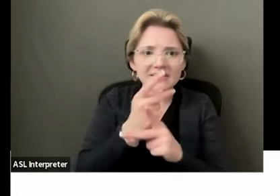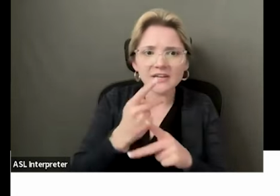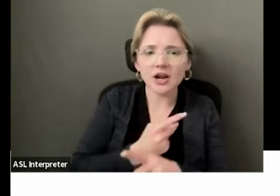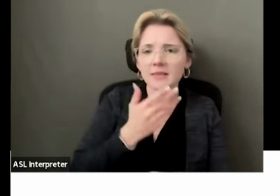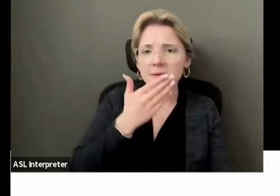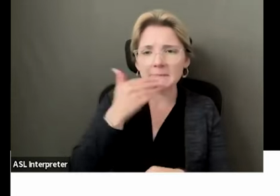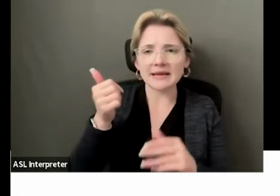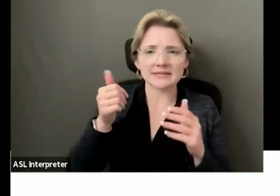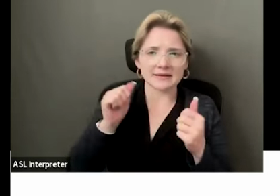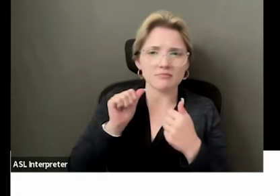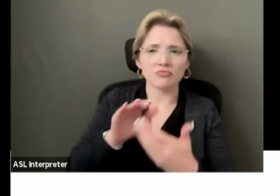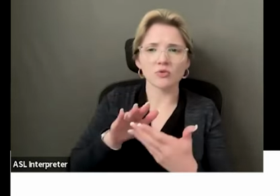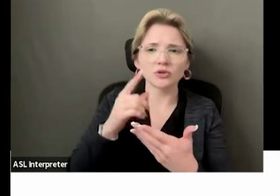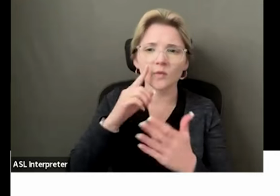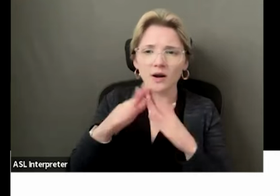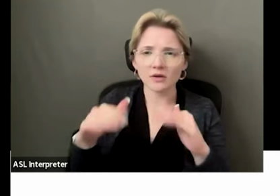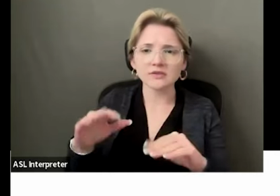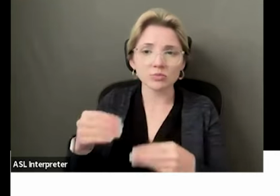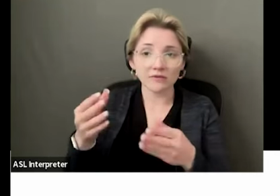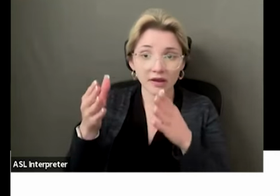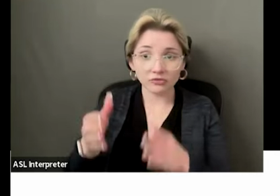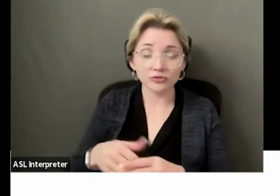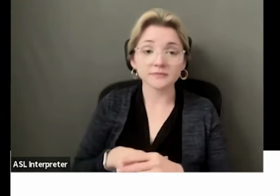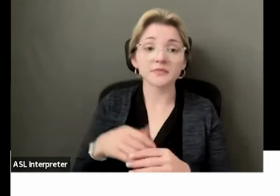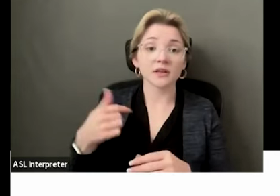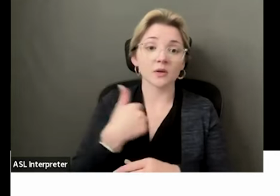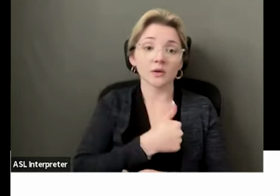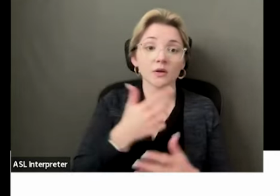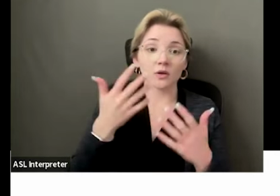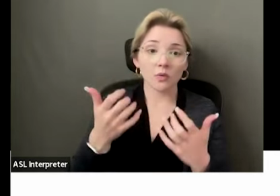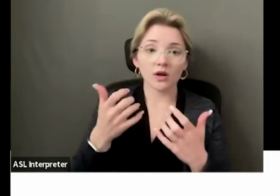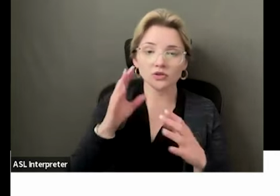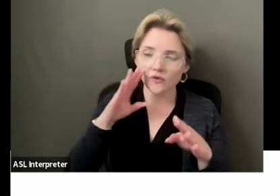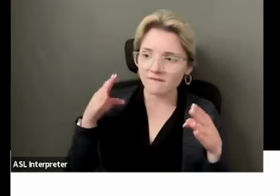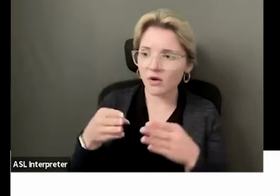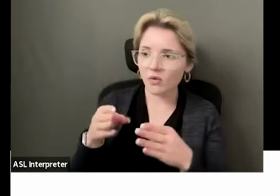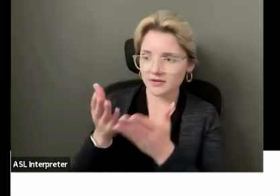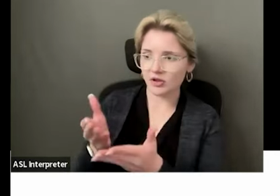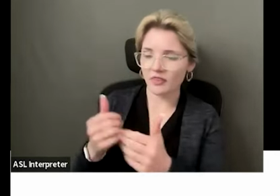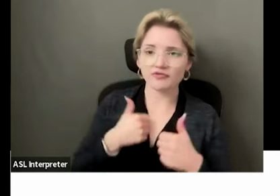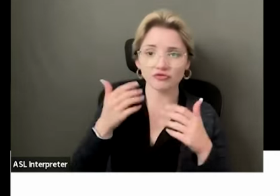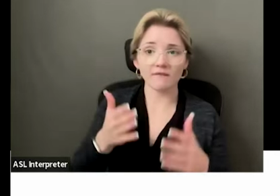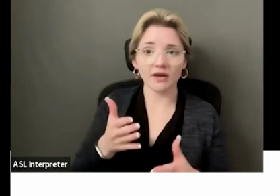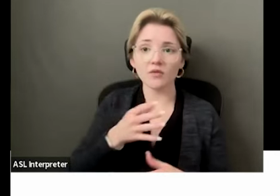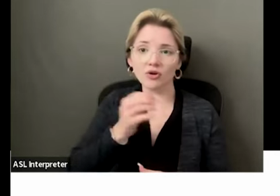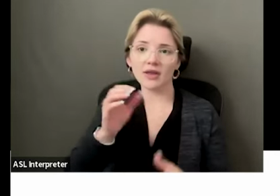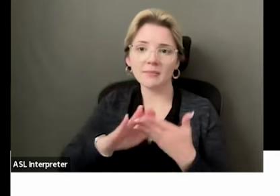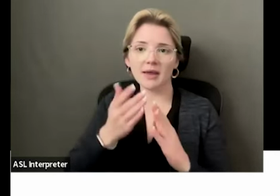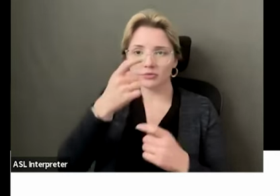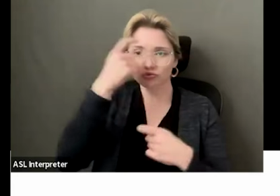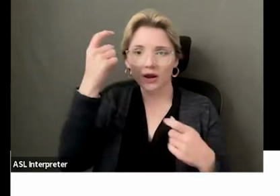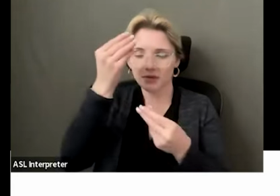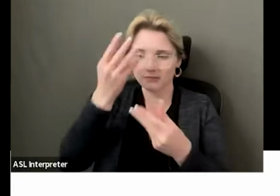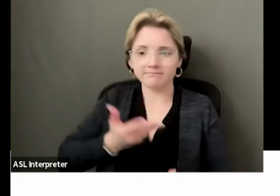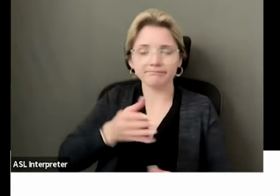create guidance for our housing providers with a lens towards being survivor-centered and trauma-informed. So I think about, technology abuse